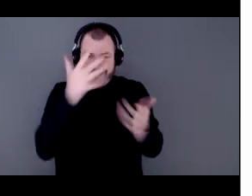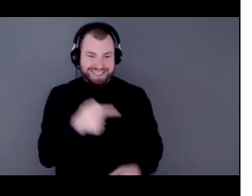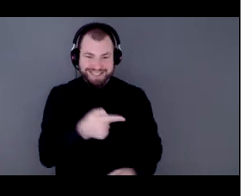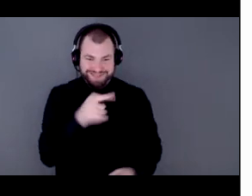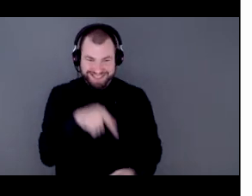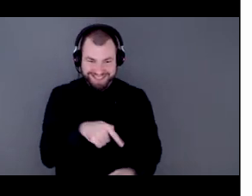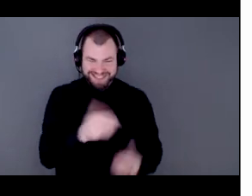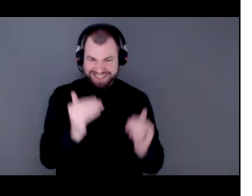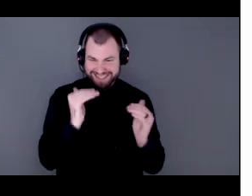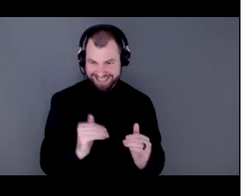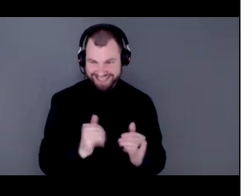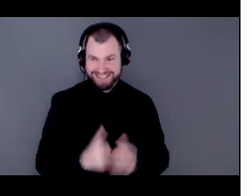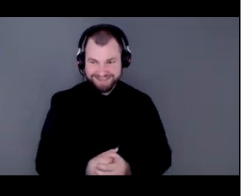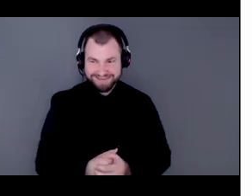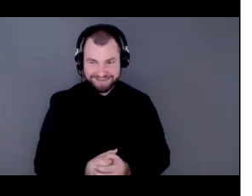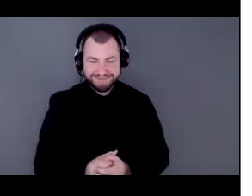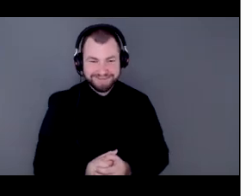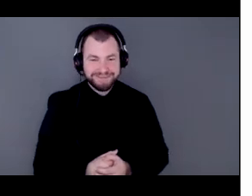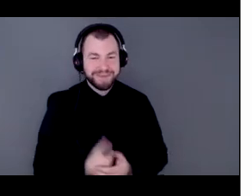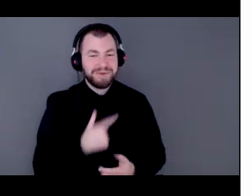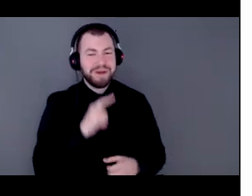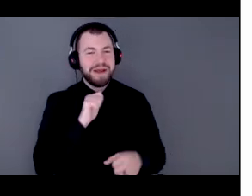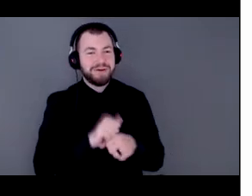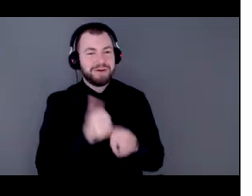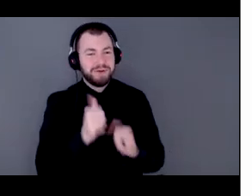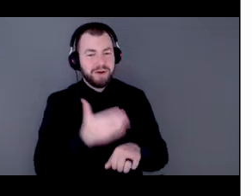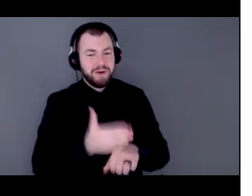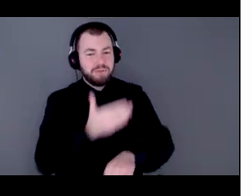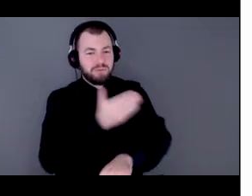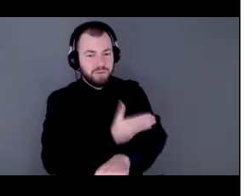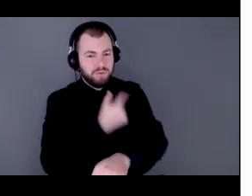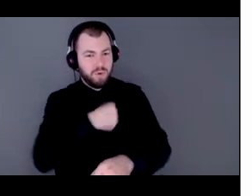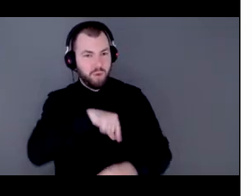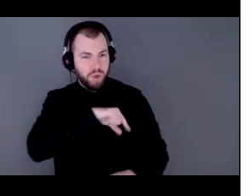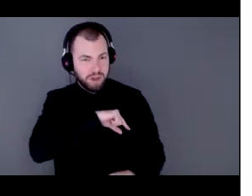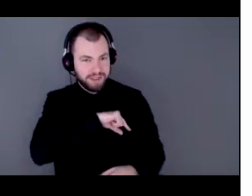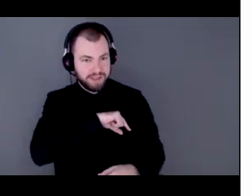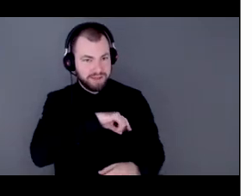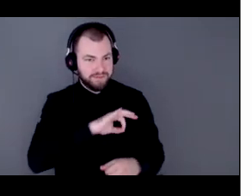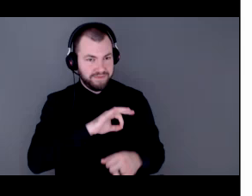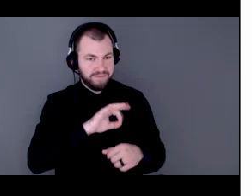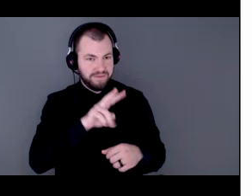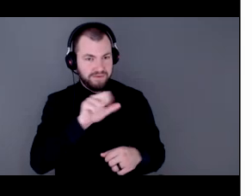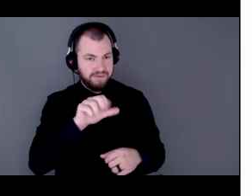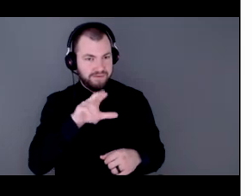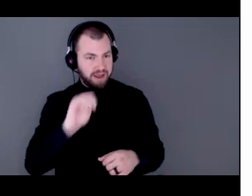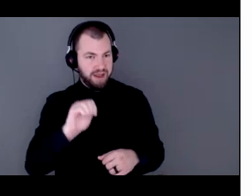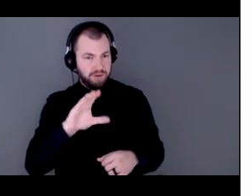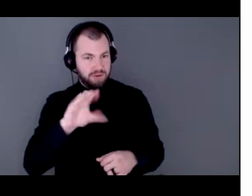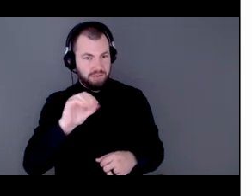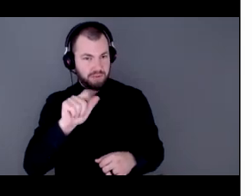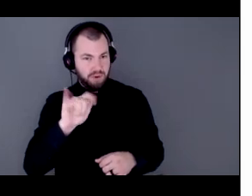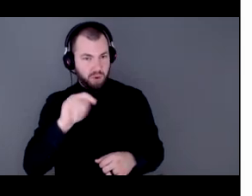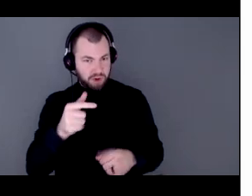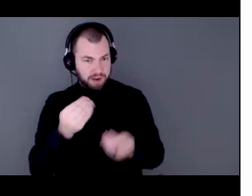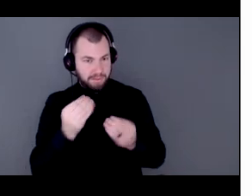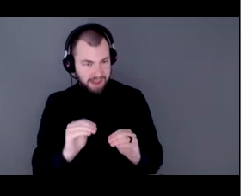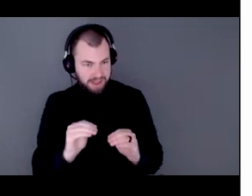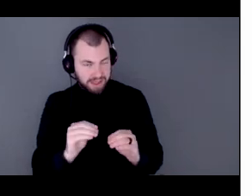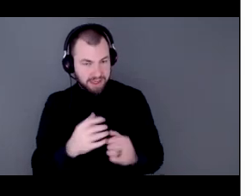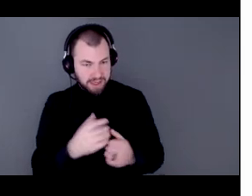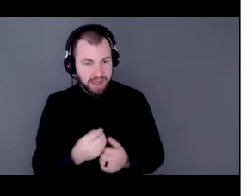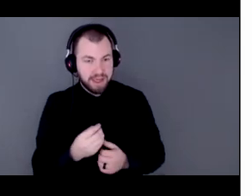So we are actually trying to improve the quality of the vacuum coating method and also improve the barrier properties of the films that we are actually making